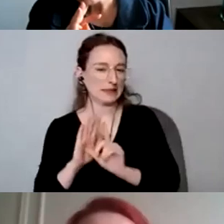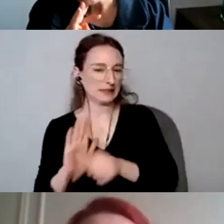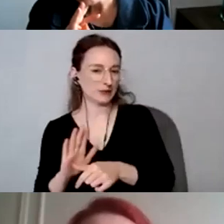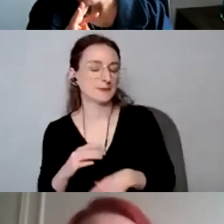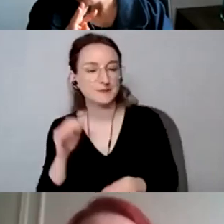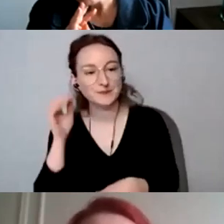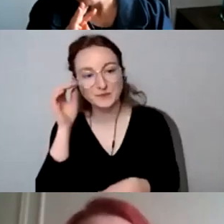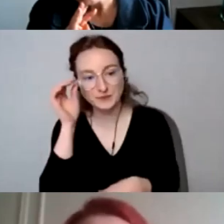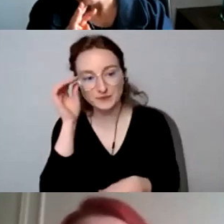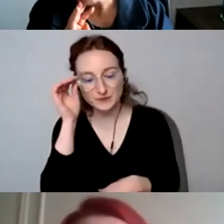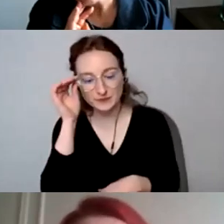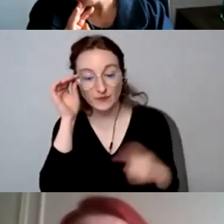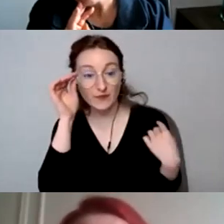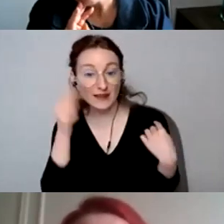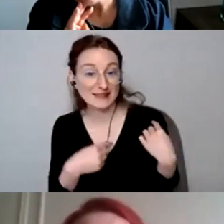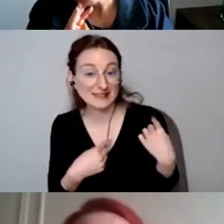Since November